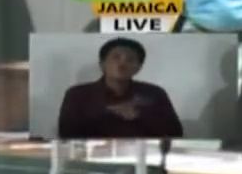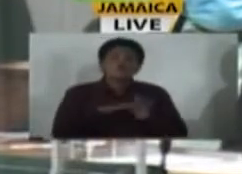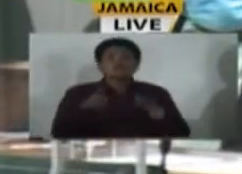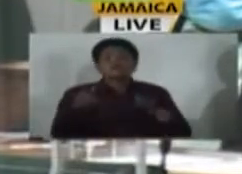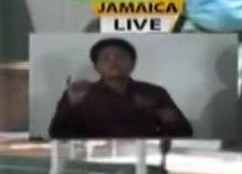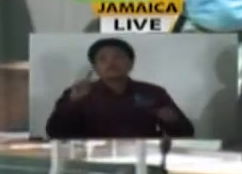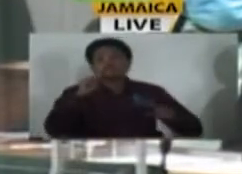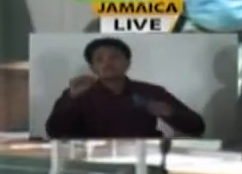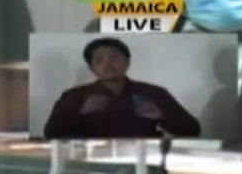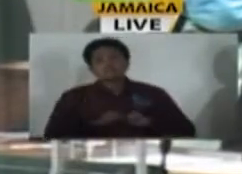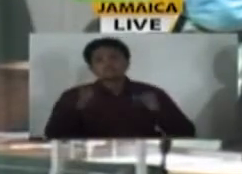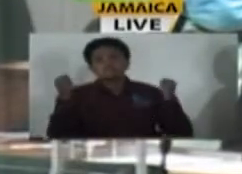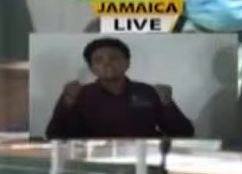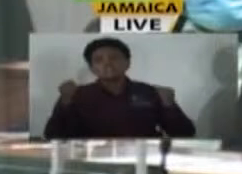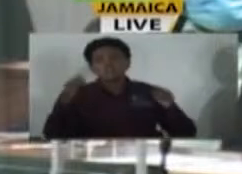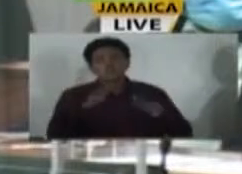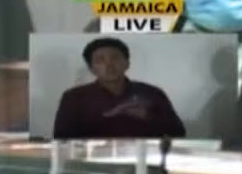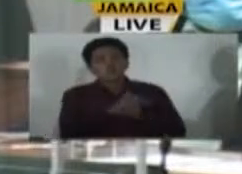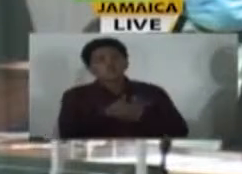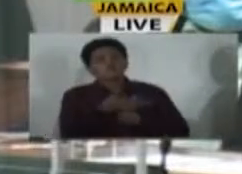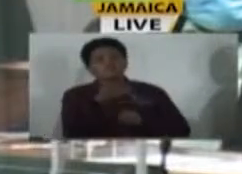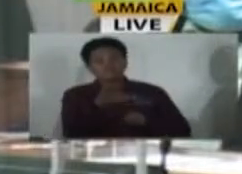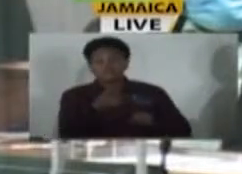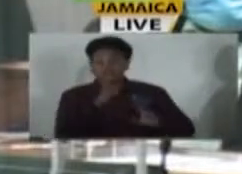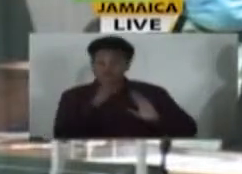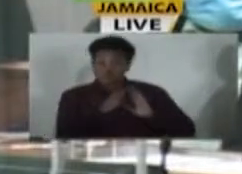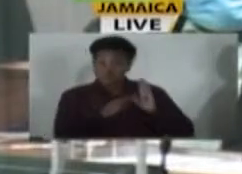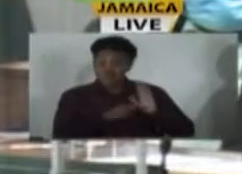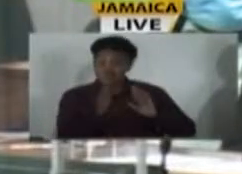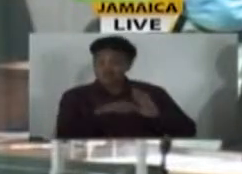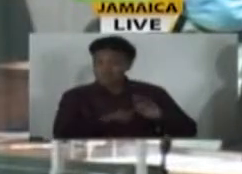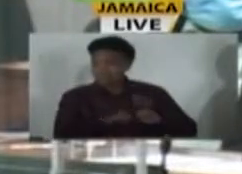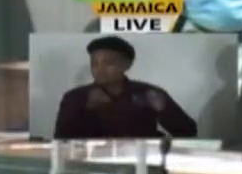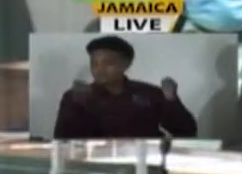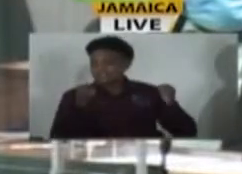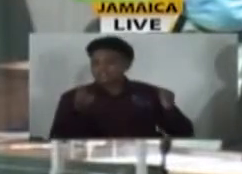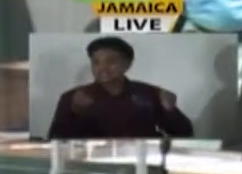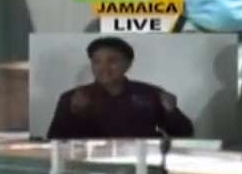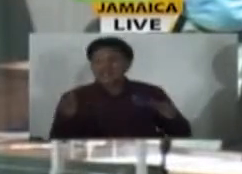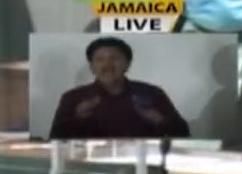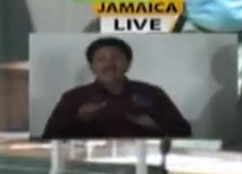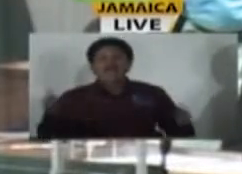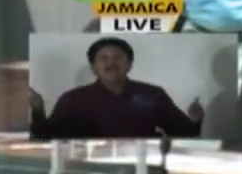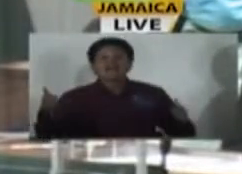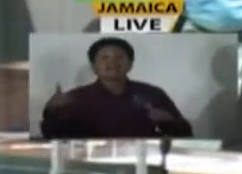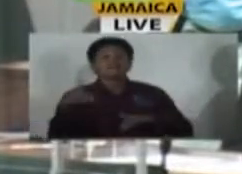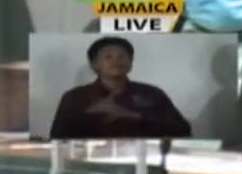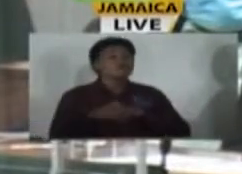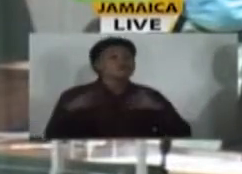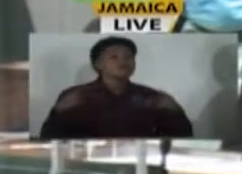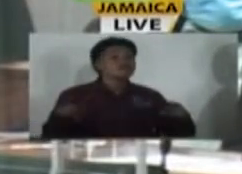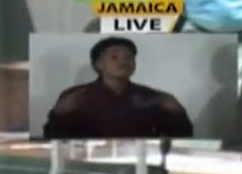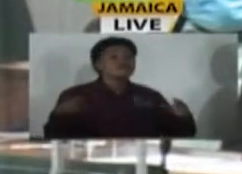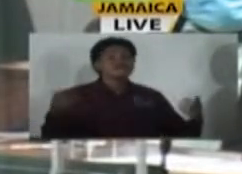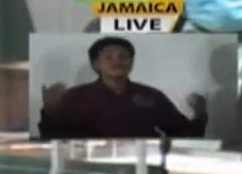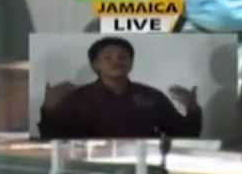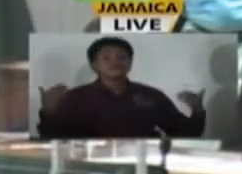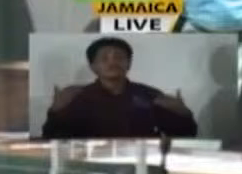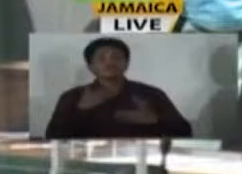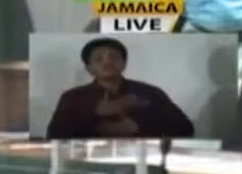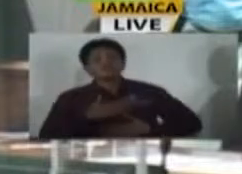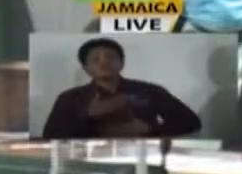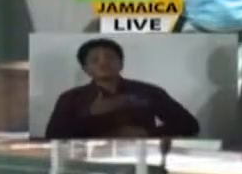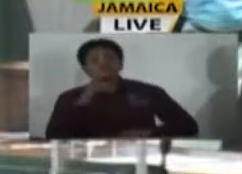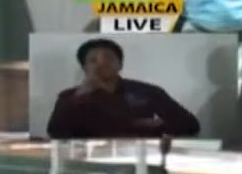that breaches COVID-19 protocols, and to any nightclub, amusement